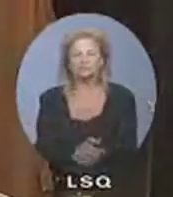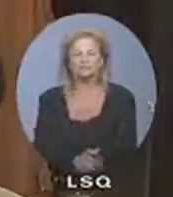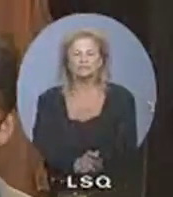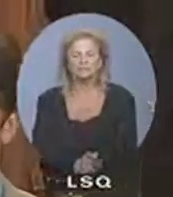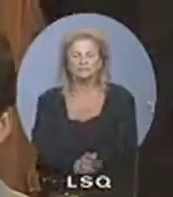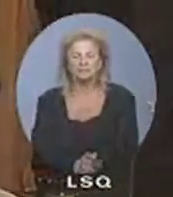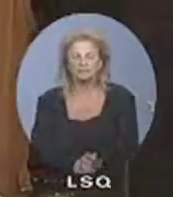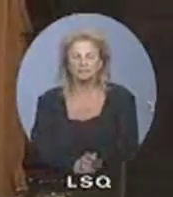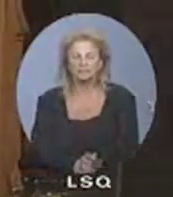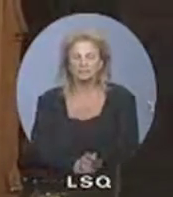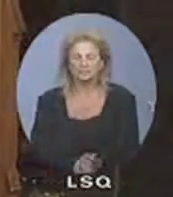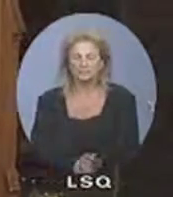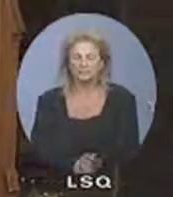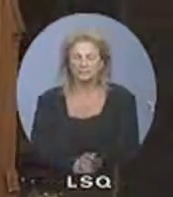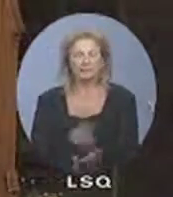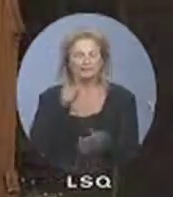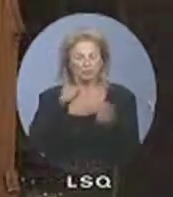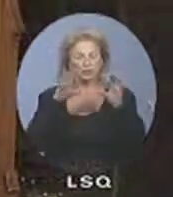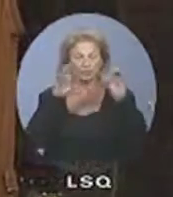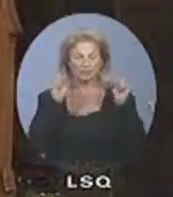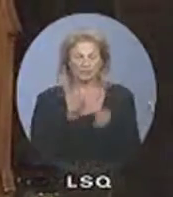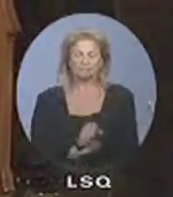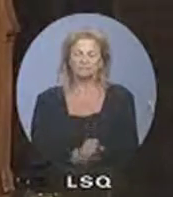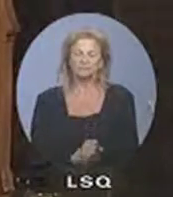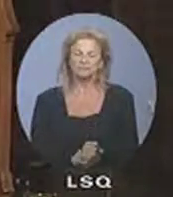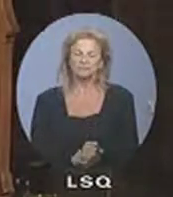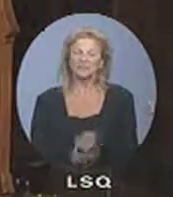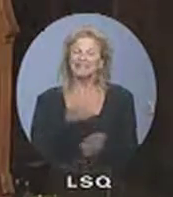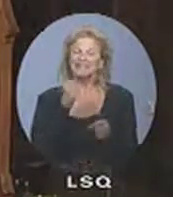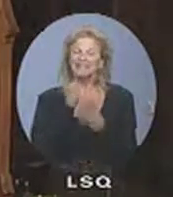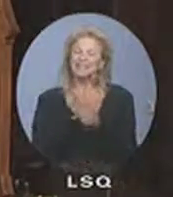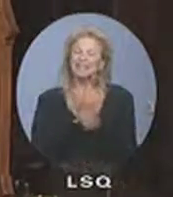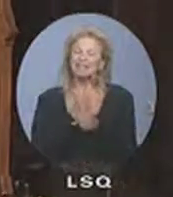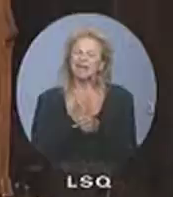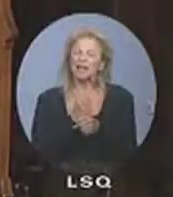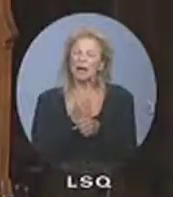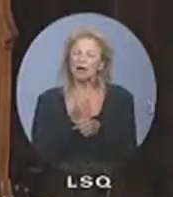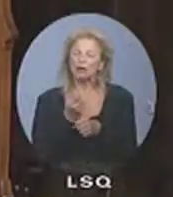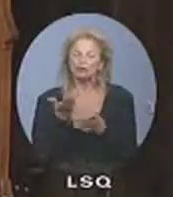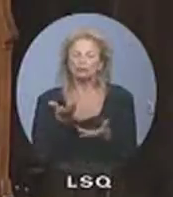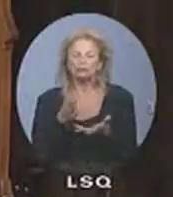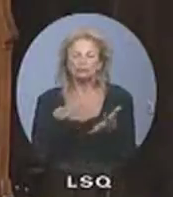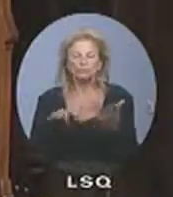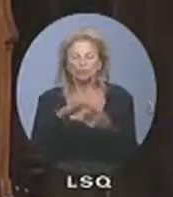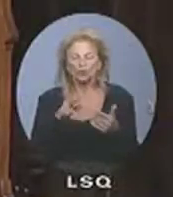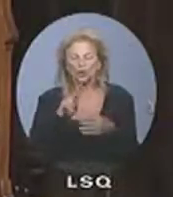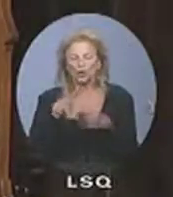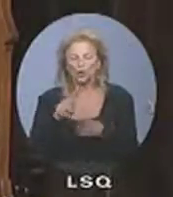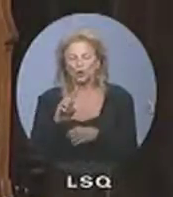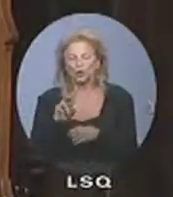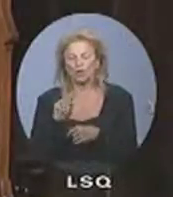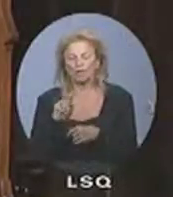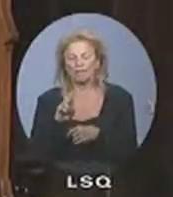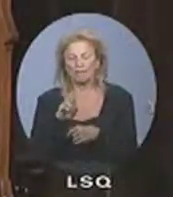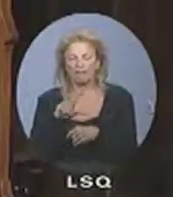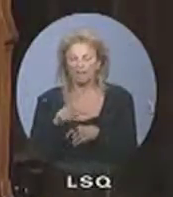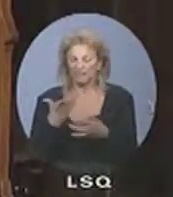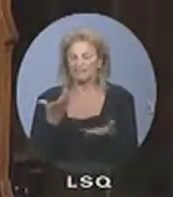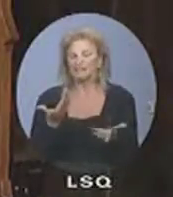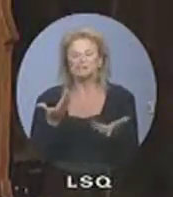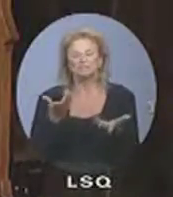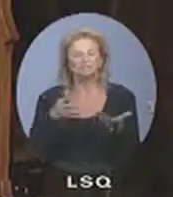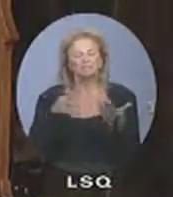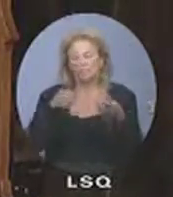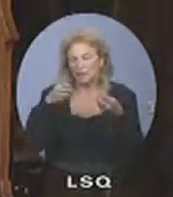off North Tower workers continue to be denied their pensions and benefits. A petition with 17,000 names on it has been presented in this